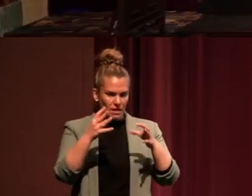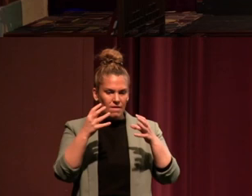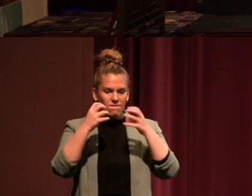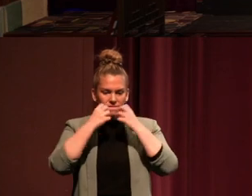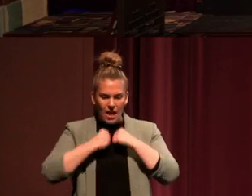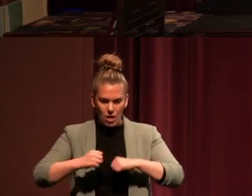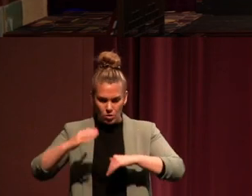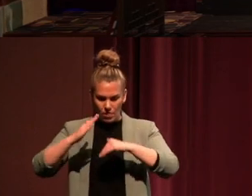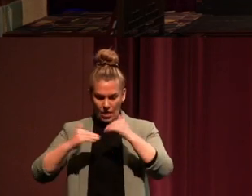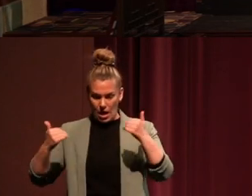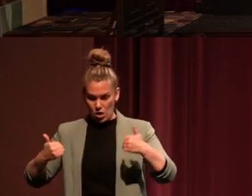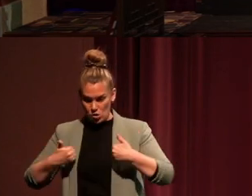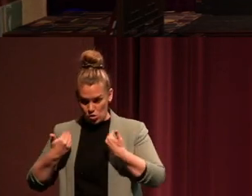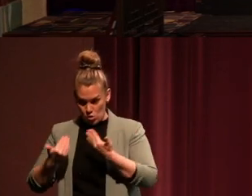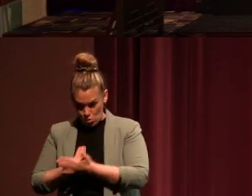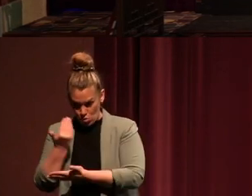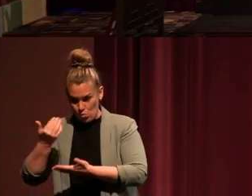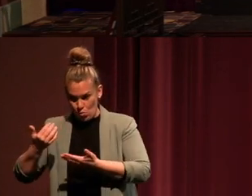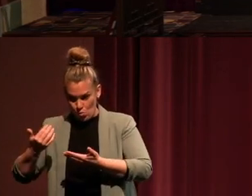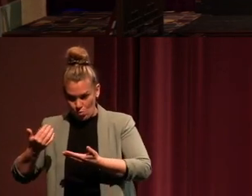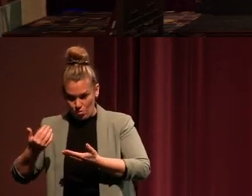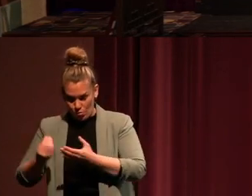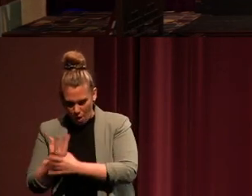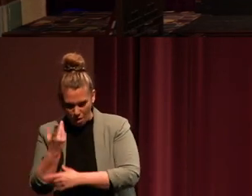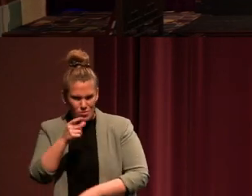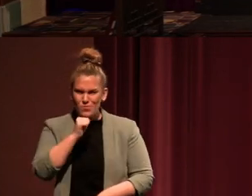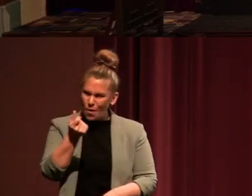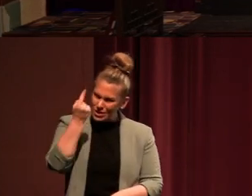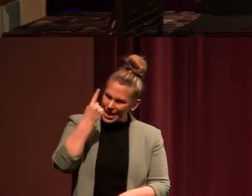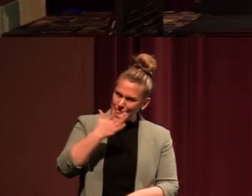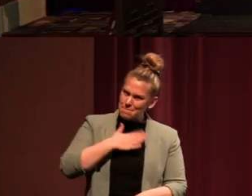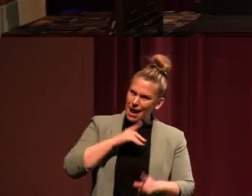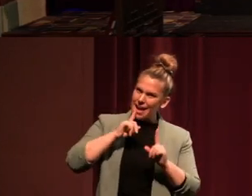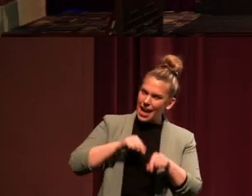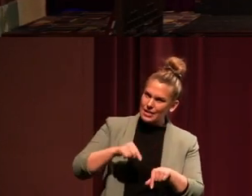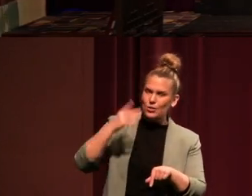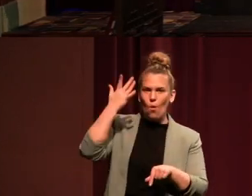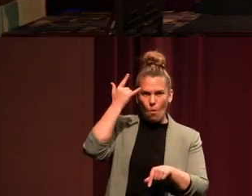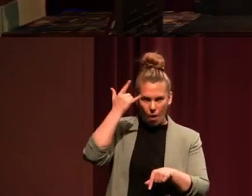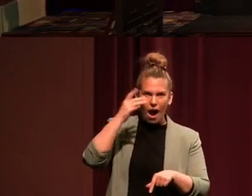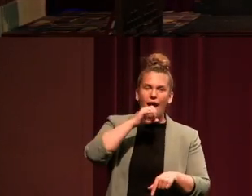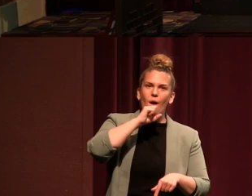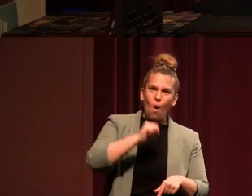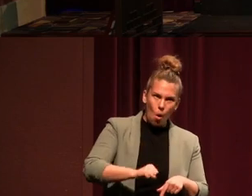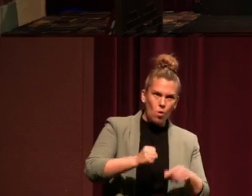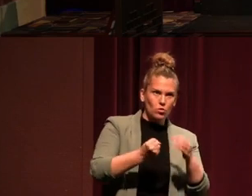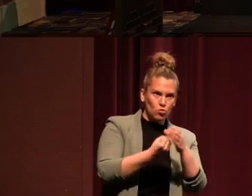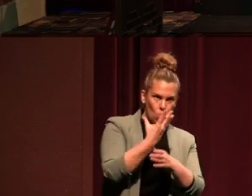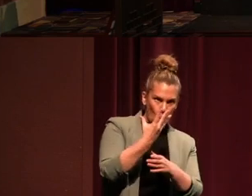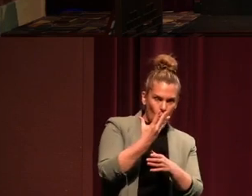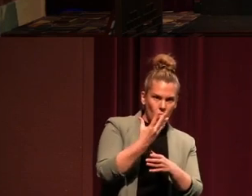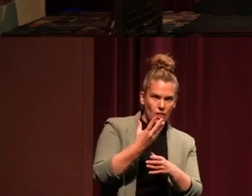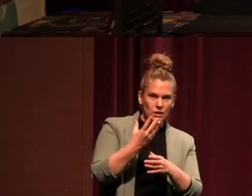You still don't understand my answer to the question of why old growth is valued more than new growth.